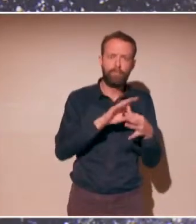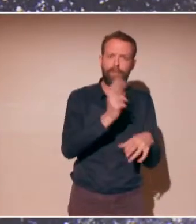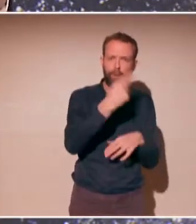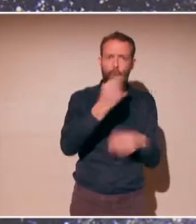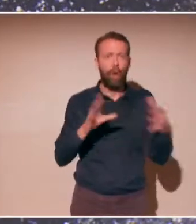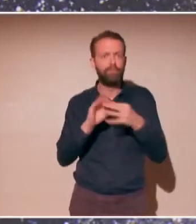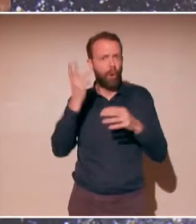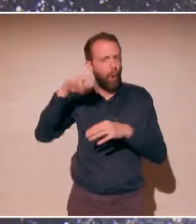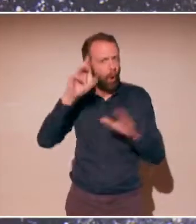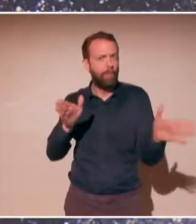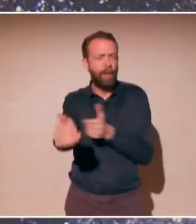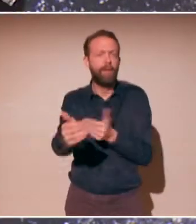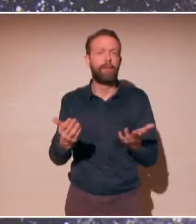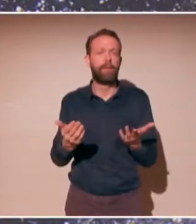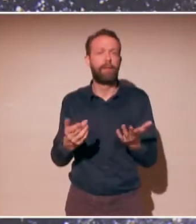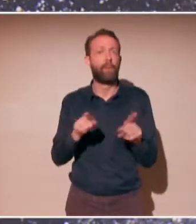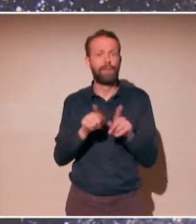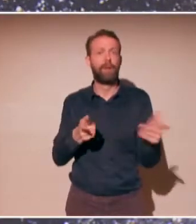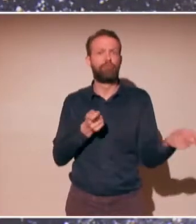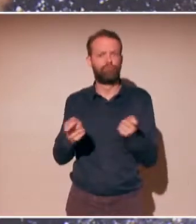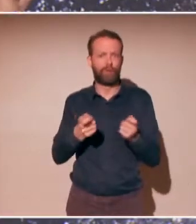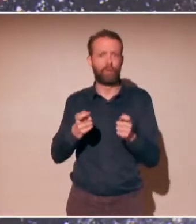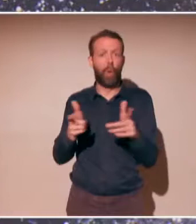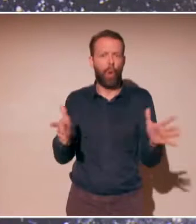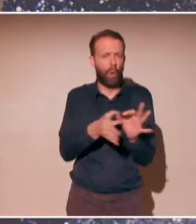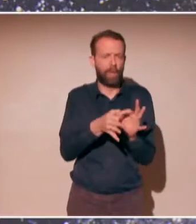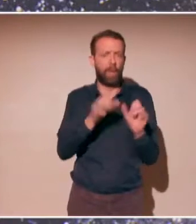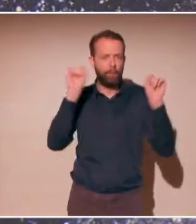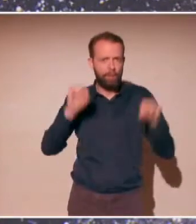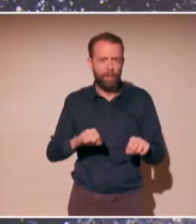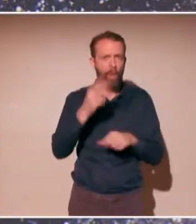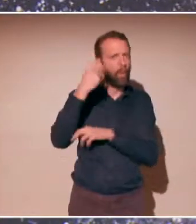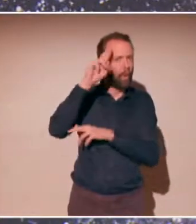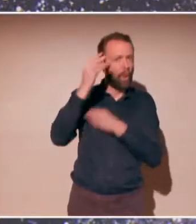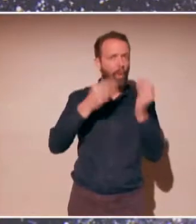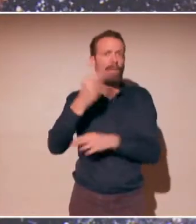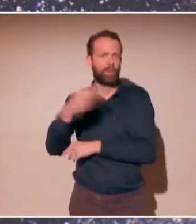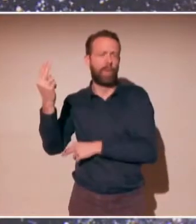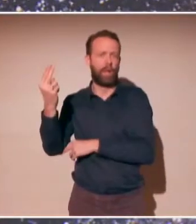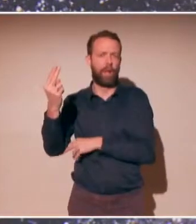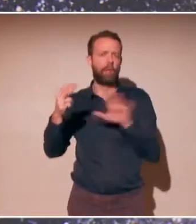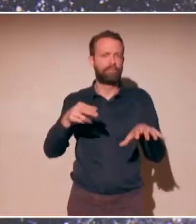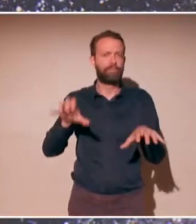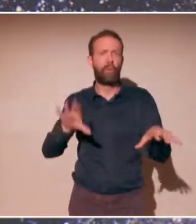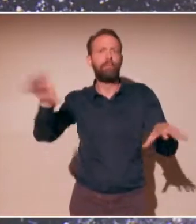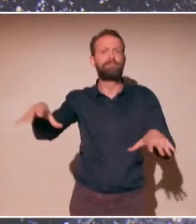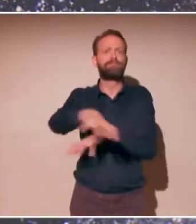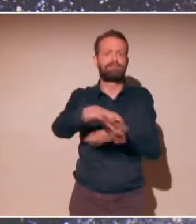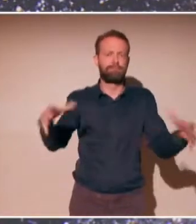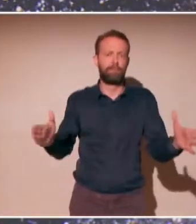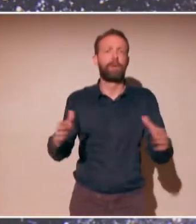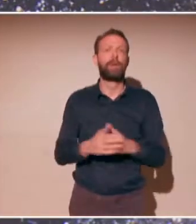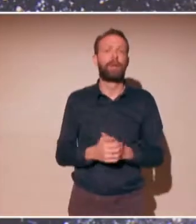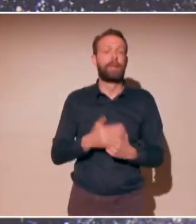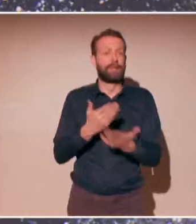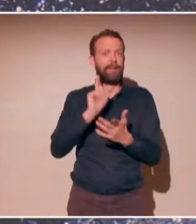national and European. Regulation should also be national or European. That is what